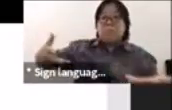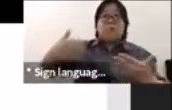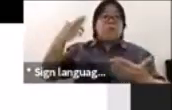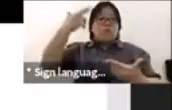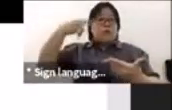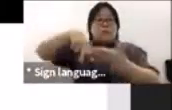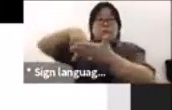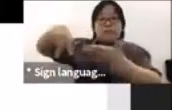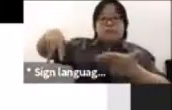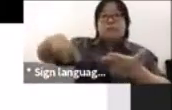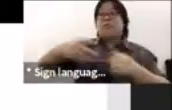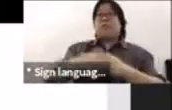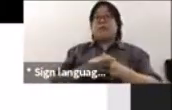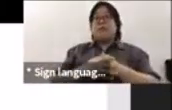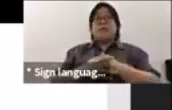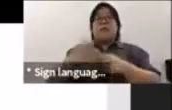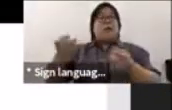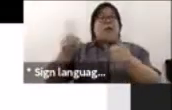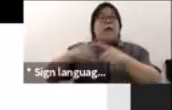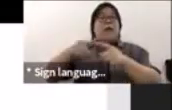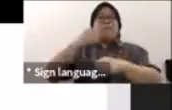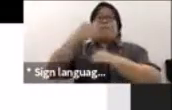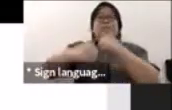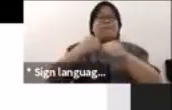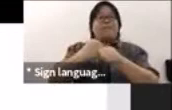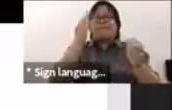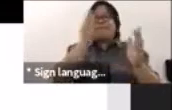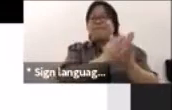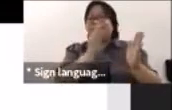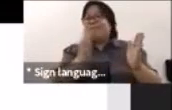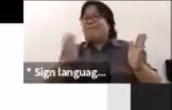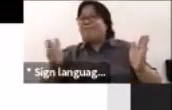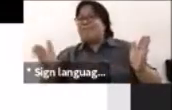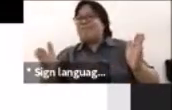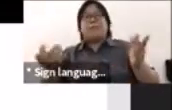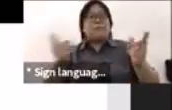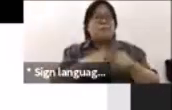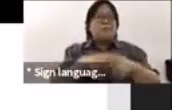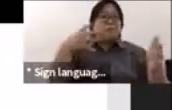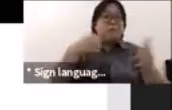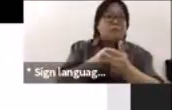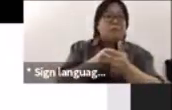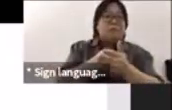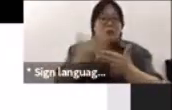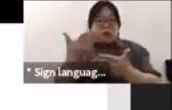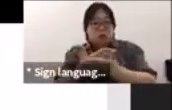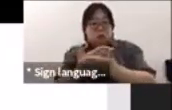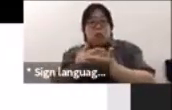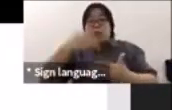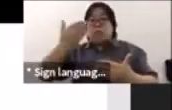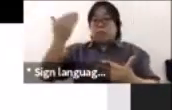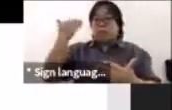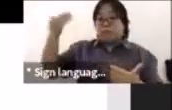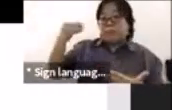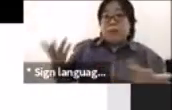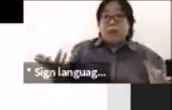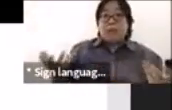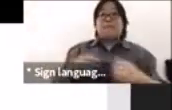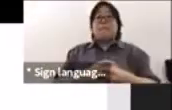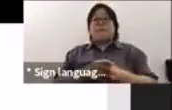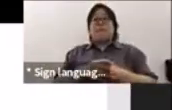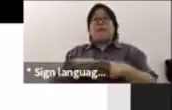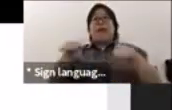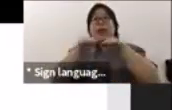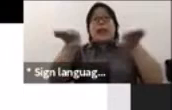amputation, reasons of amputation like road traffic accident injuries or pathological reason. Duration of amputation has